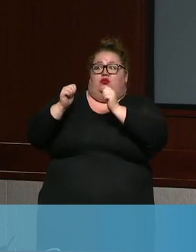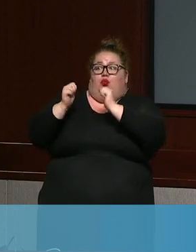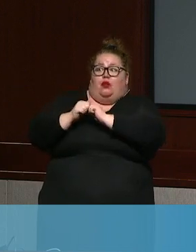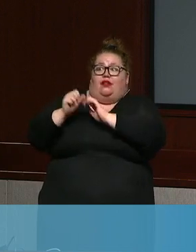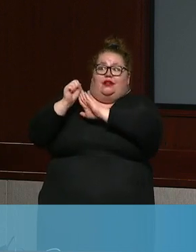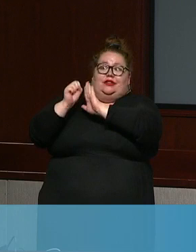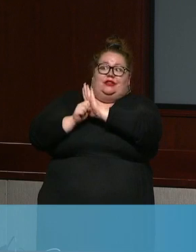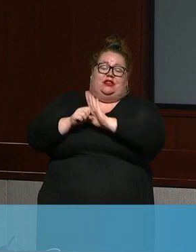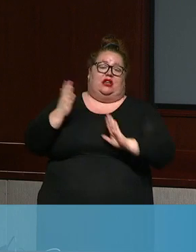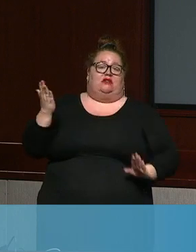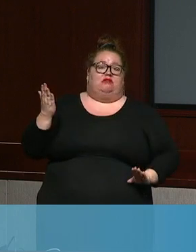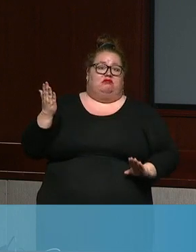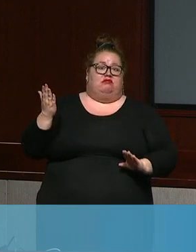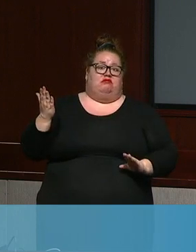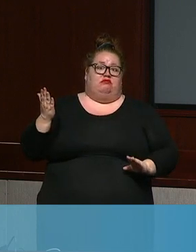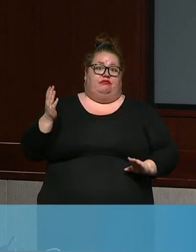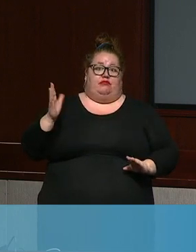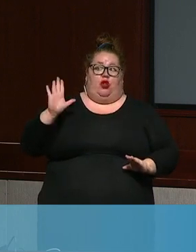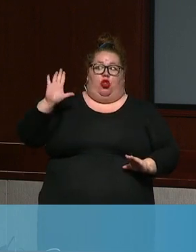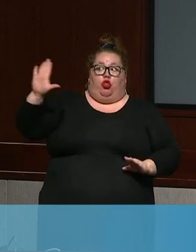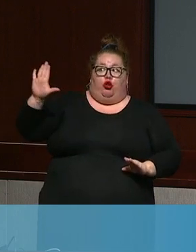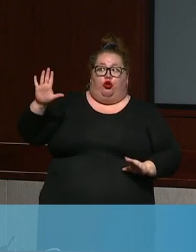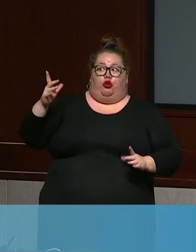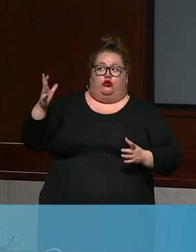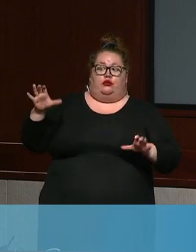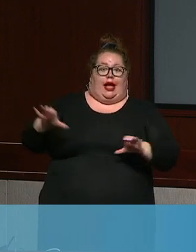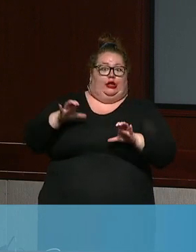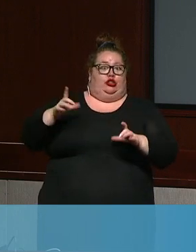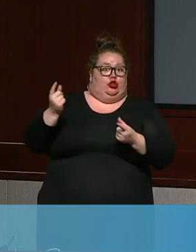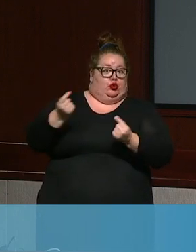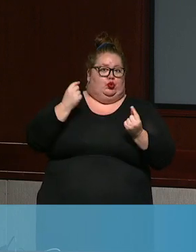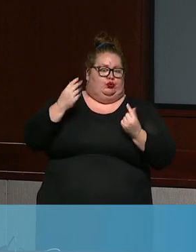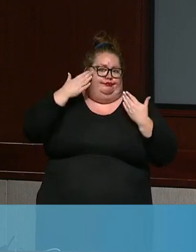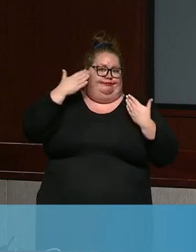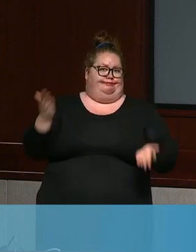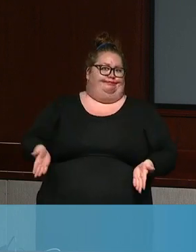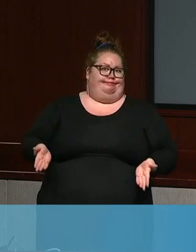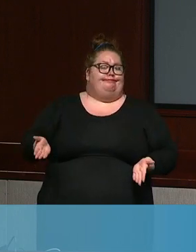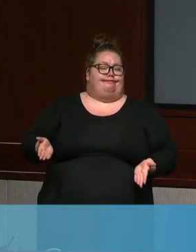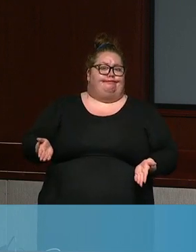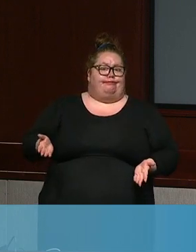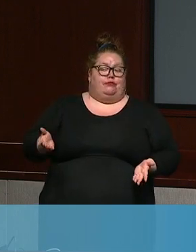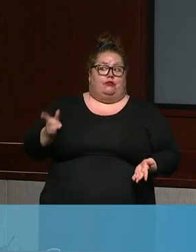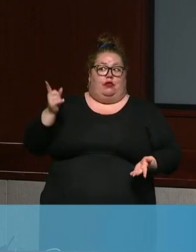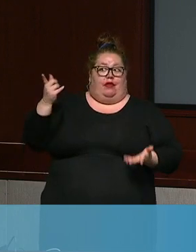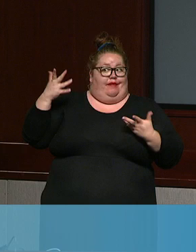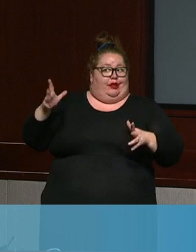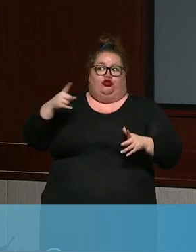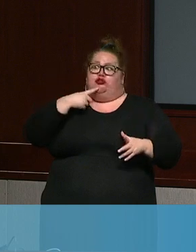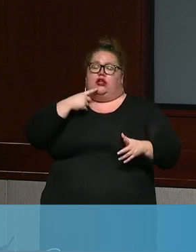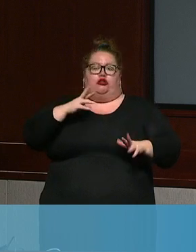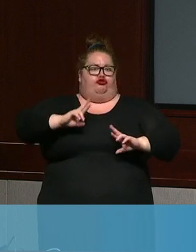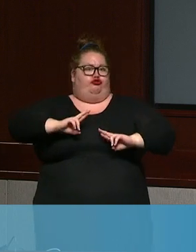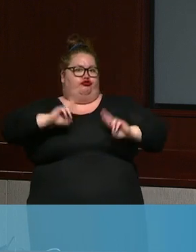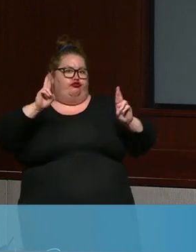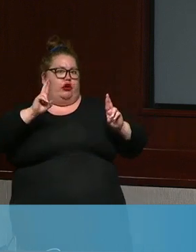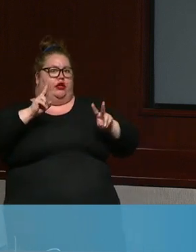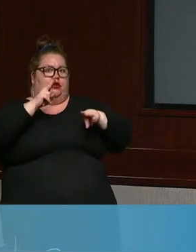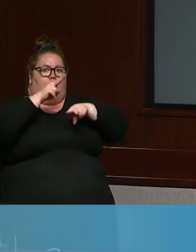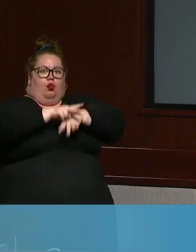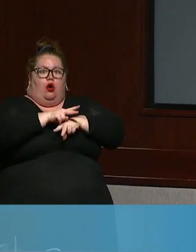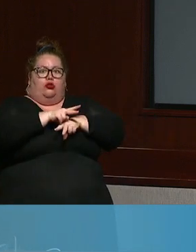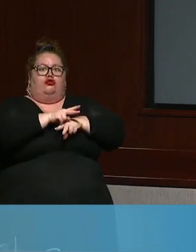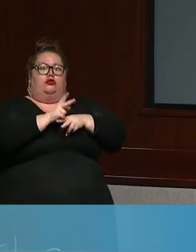do, but they have said that they're ready, they're here, they're watching, and they